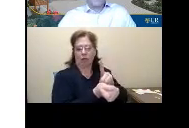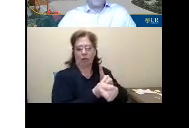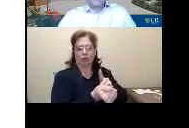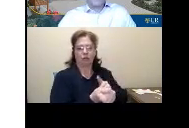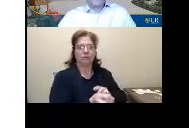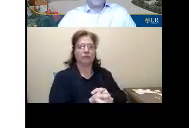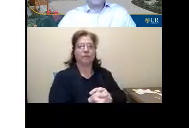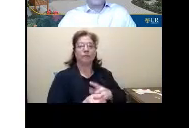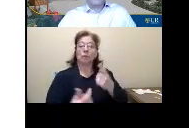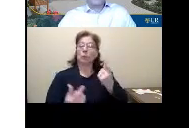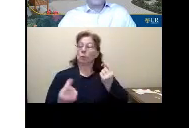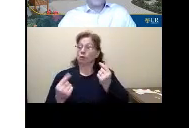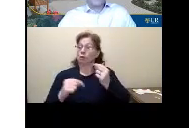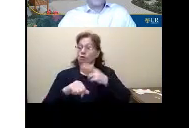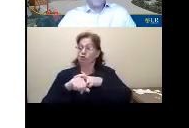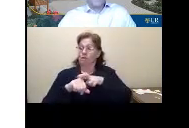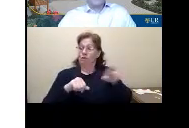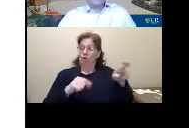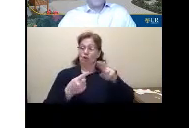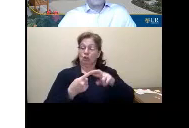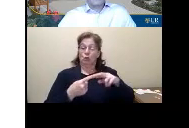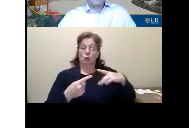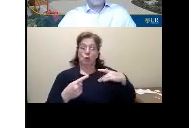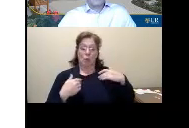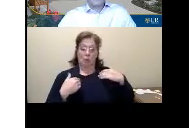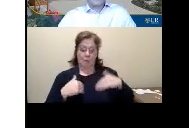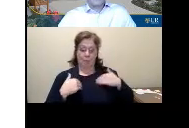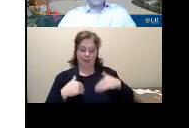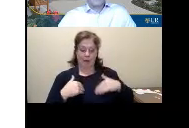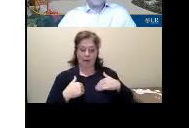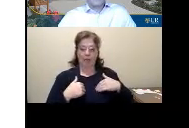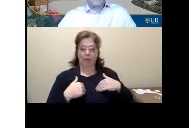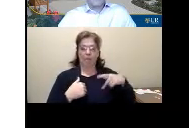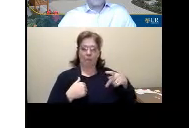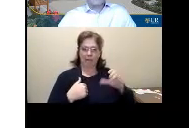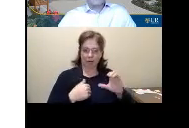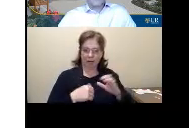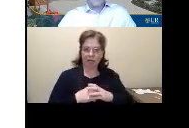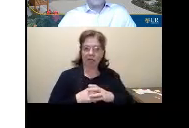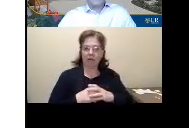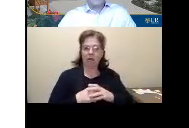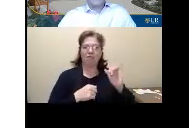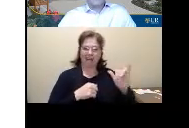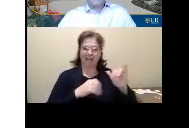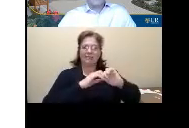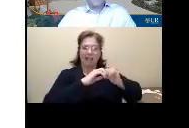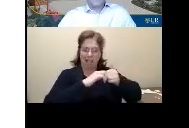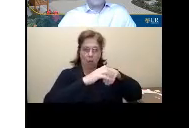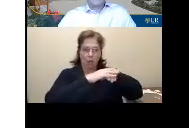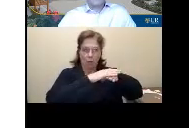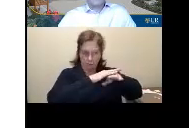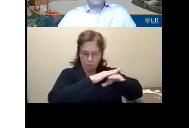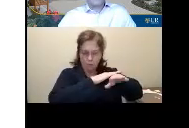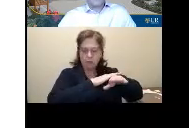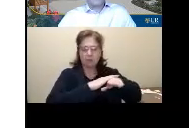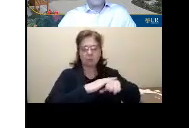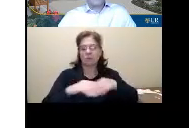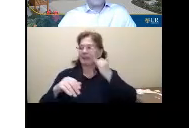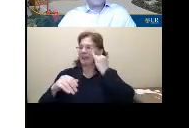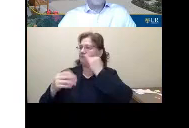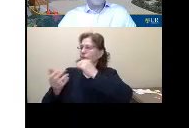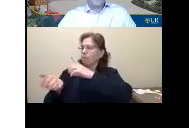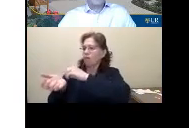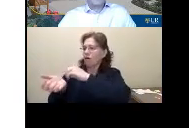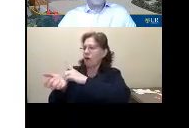to the pulmonary clinic is a new way for patients to enter into our lung screening program. So any of our referring providers, specialists,